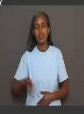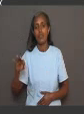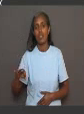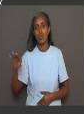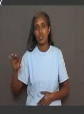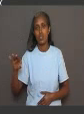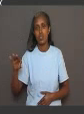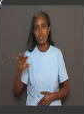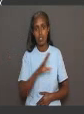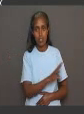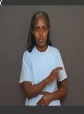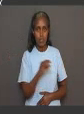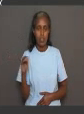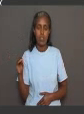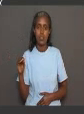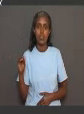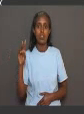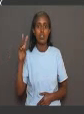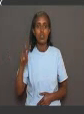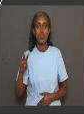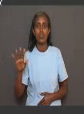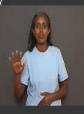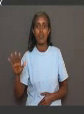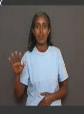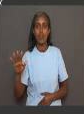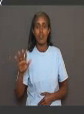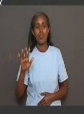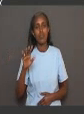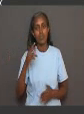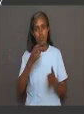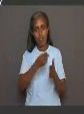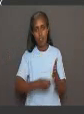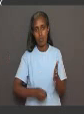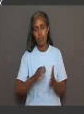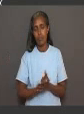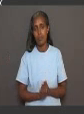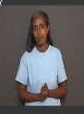frequency and 25 for value.